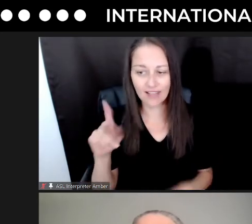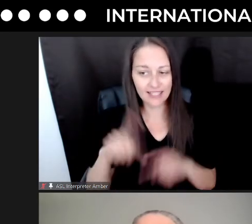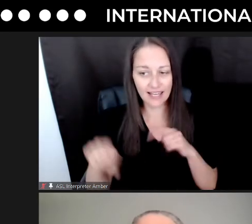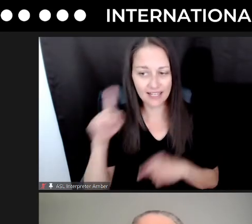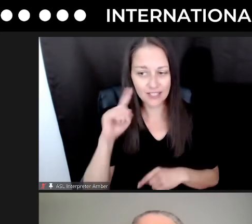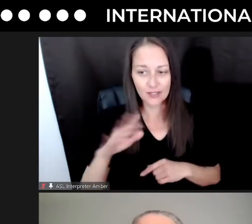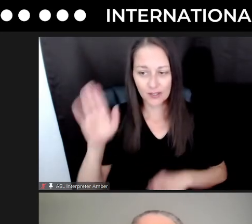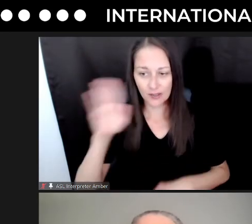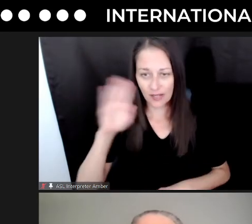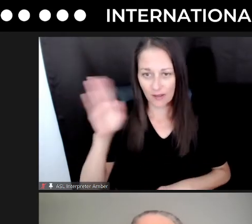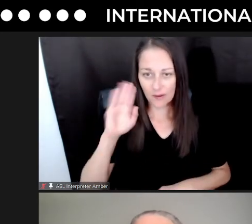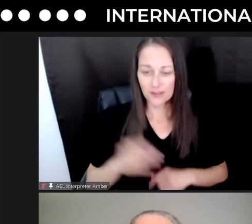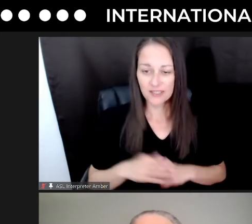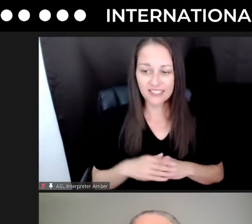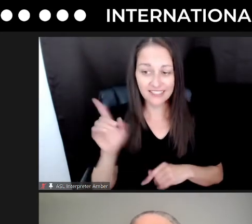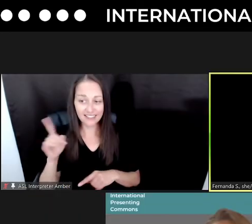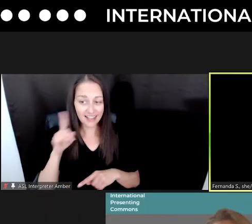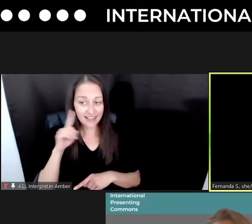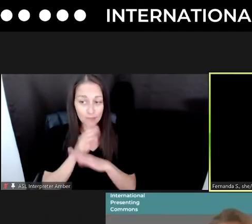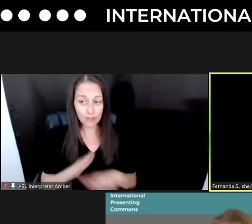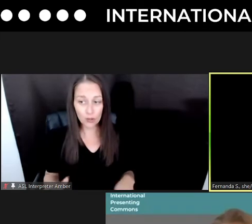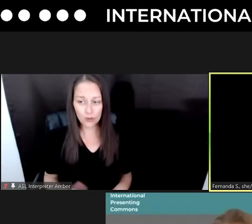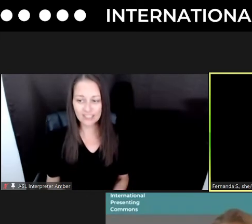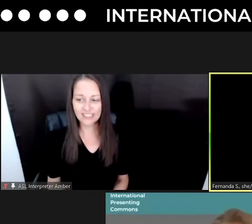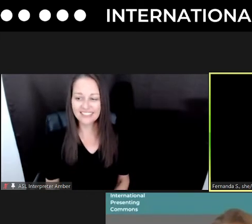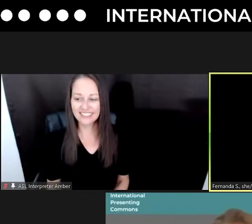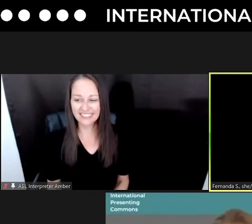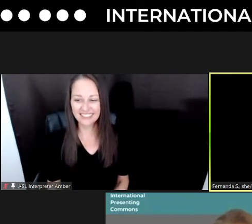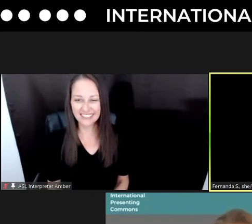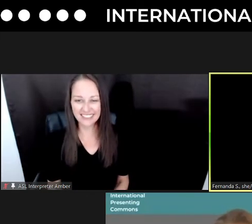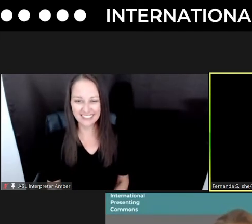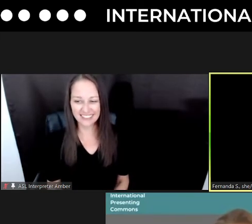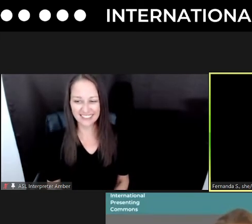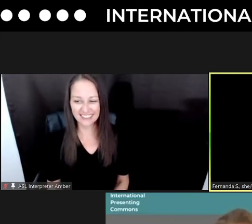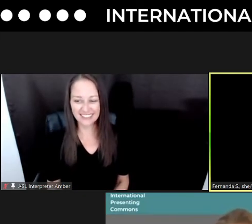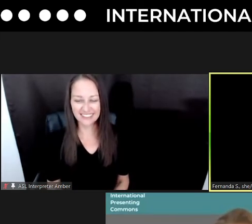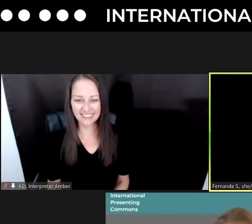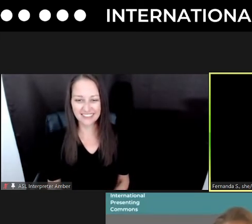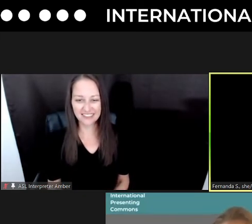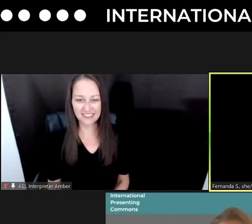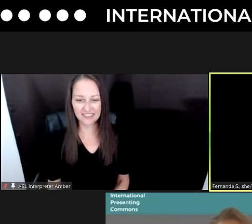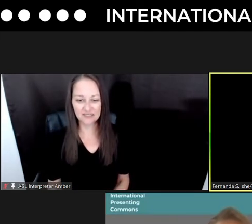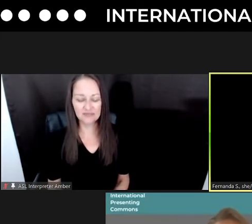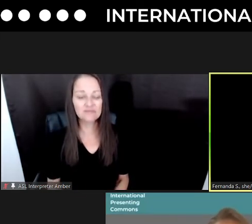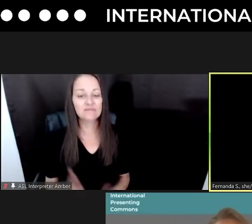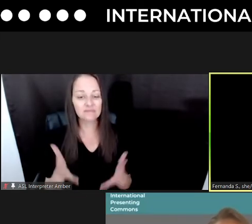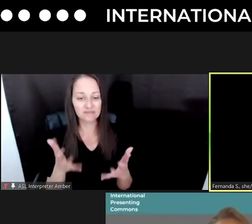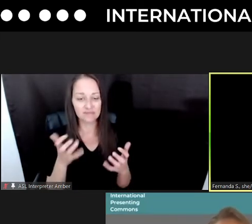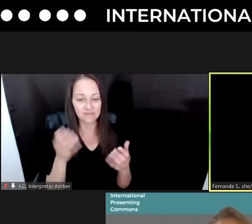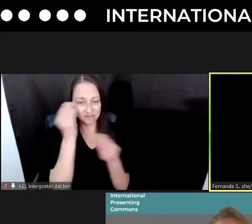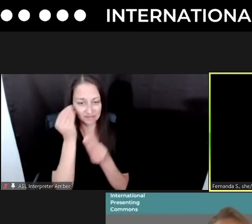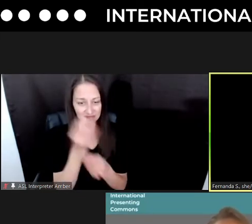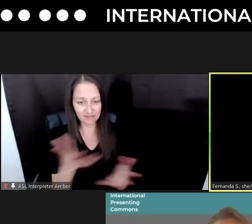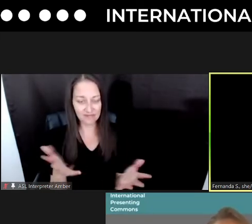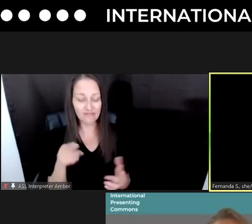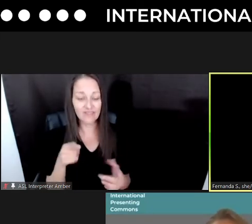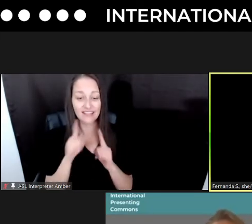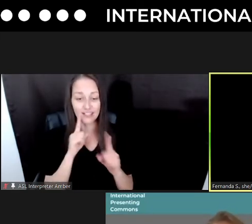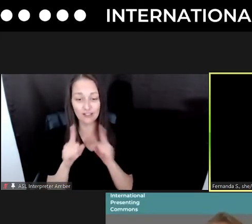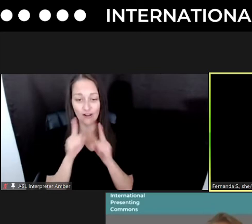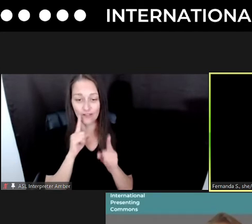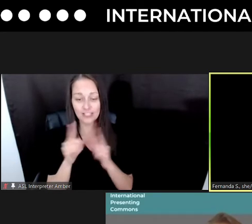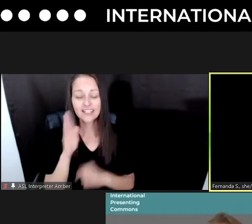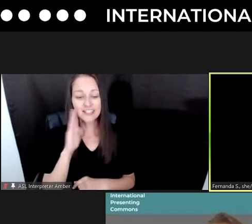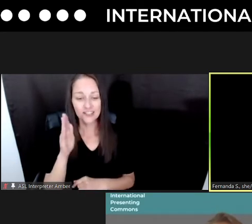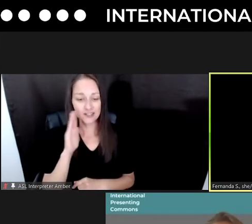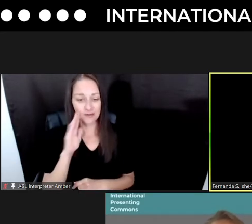Hi, Colleen. I think you might be on mute. And while you unmute yourself, I do want to notify everyone that this conversation will be live streamed and I will